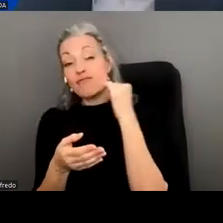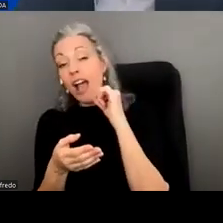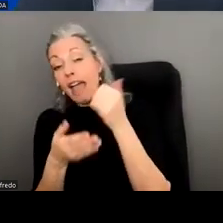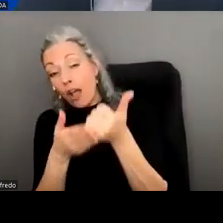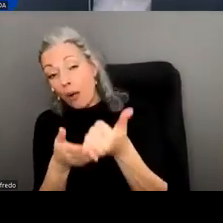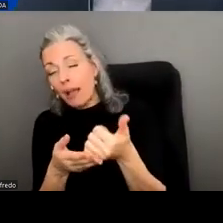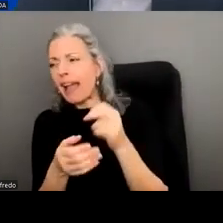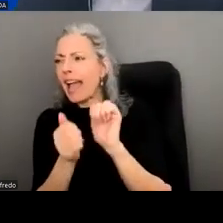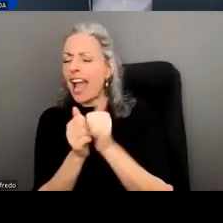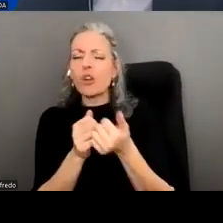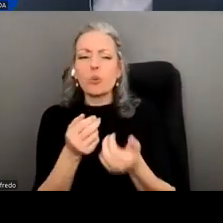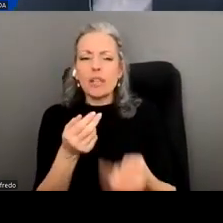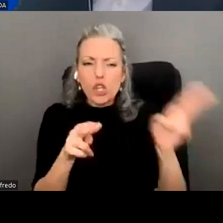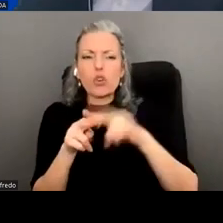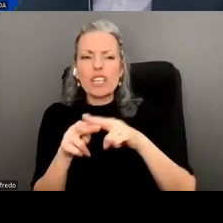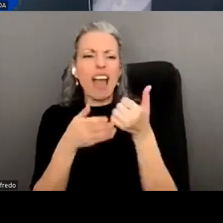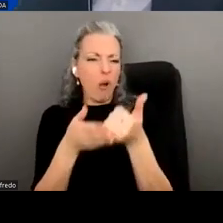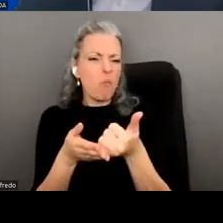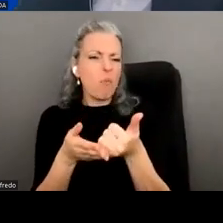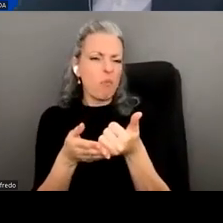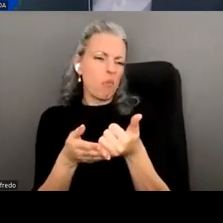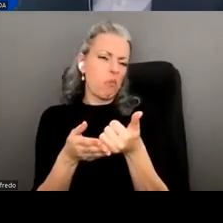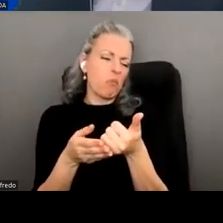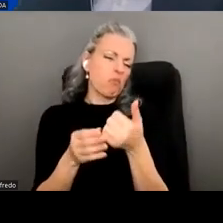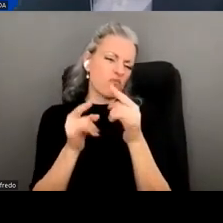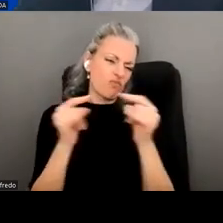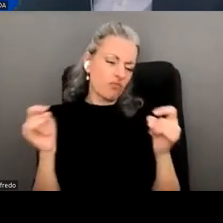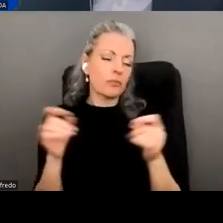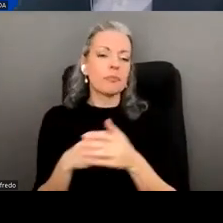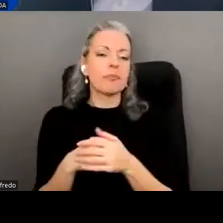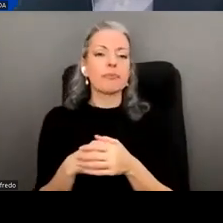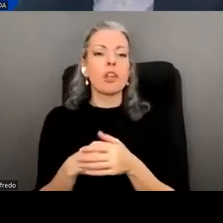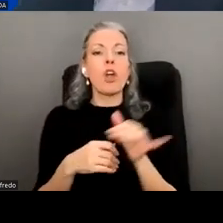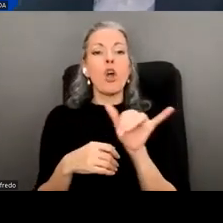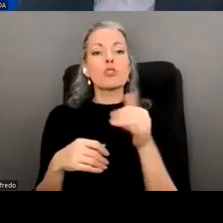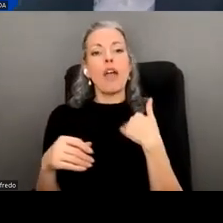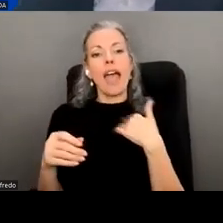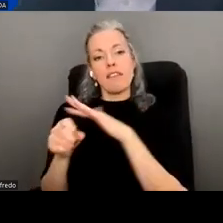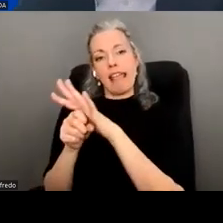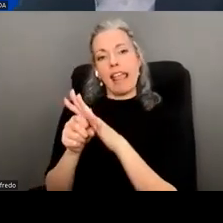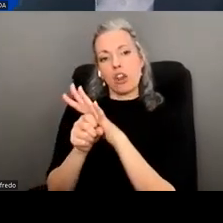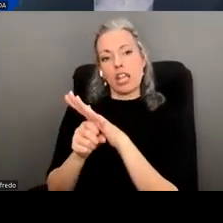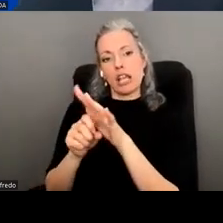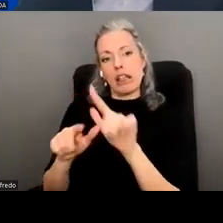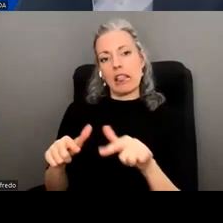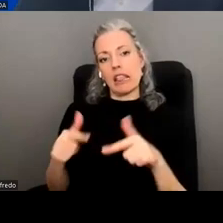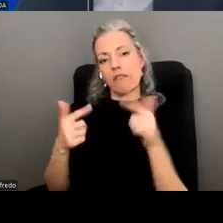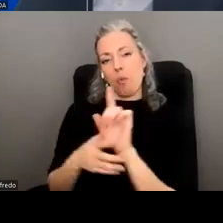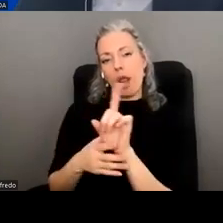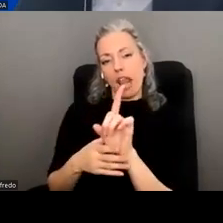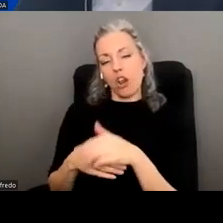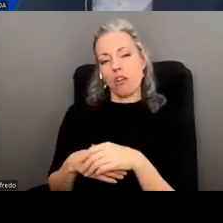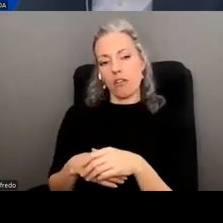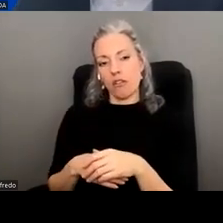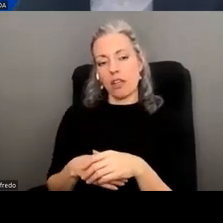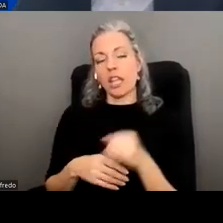cetera? Then we have the maps. We have variation by geography, and these geographies are based on those continuums of cares. So if you